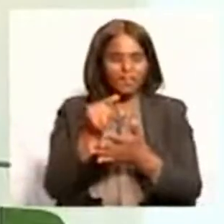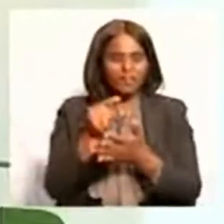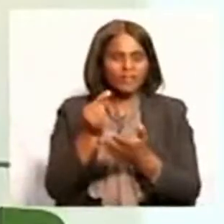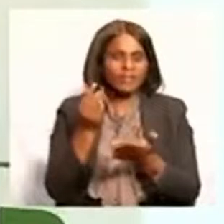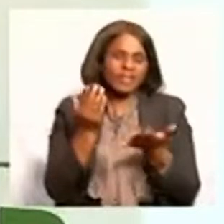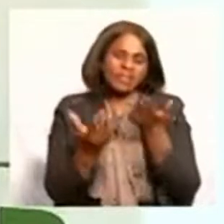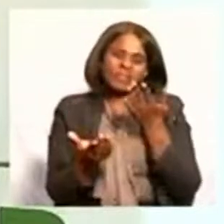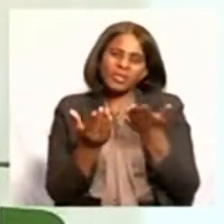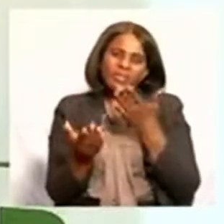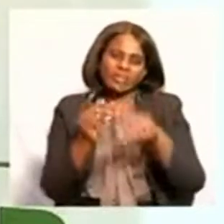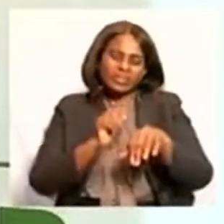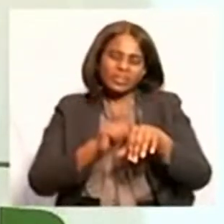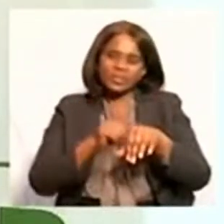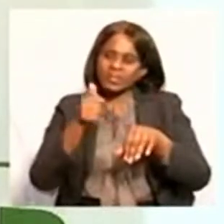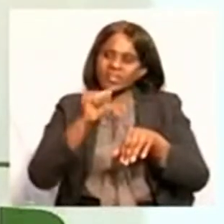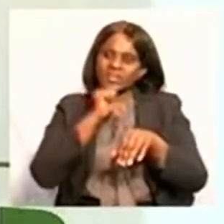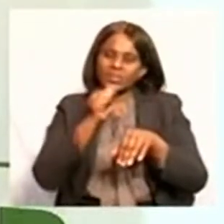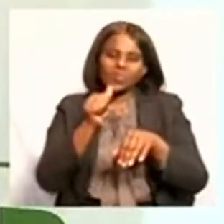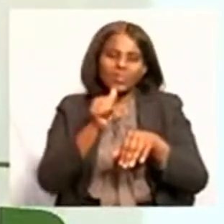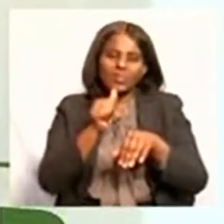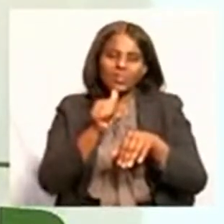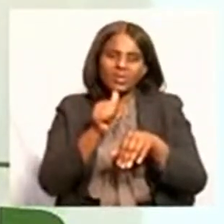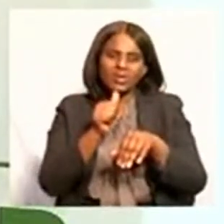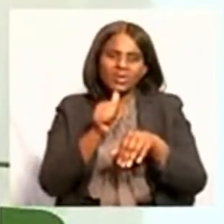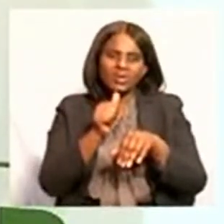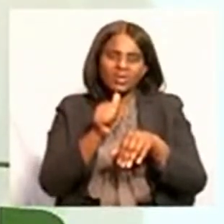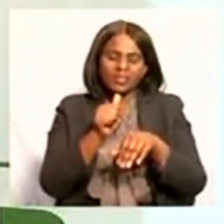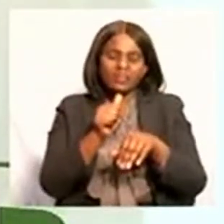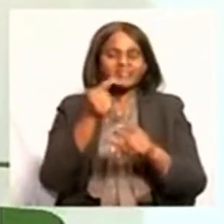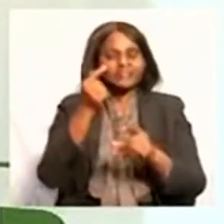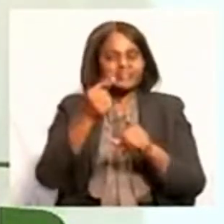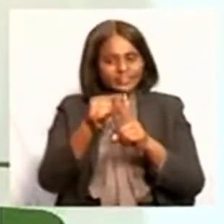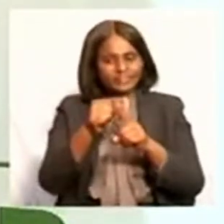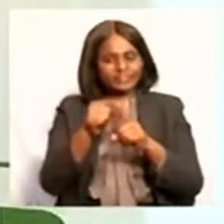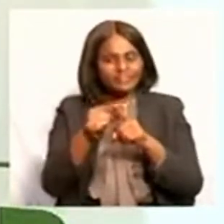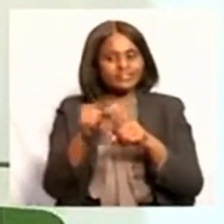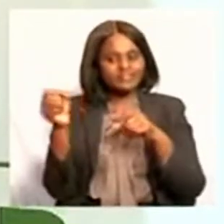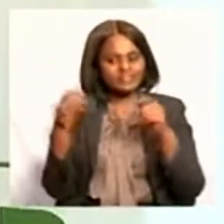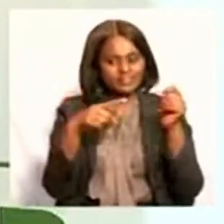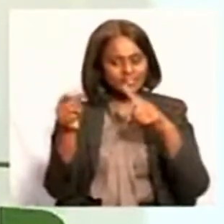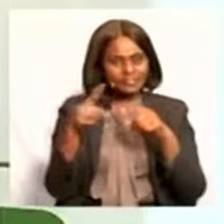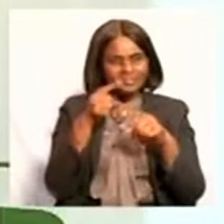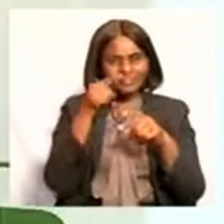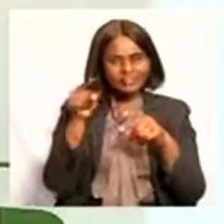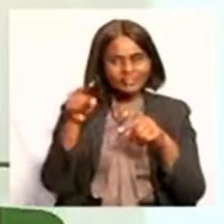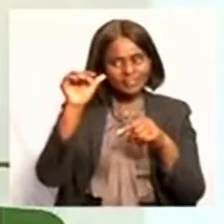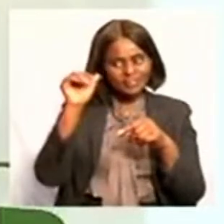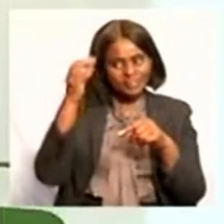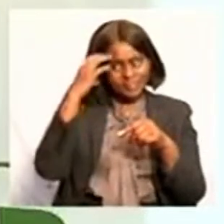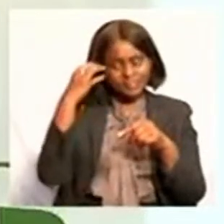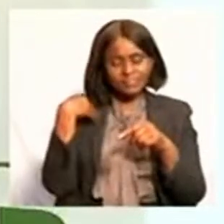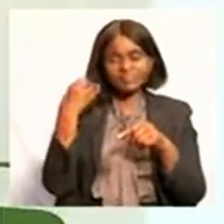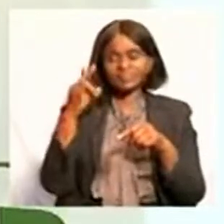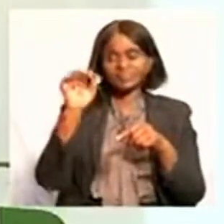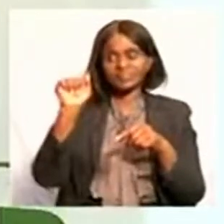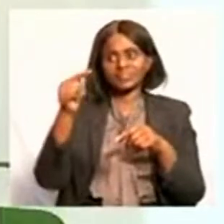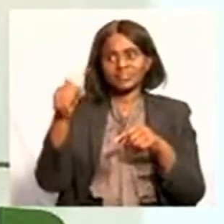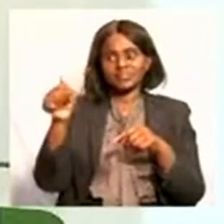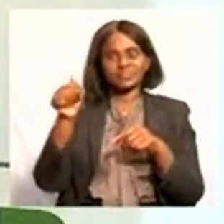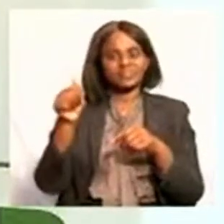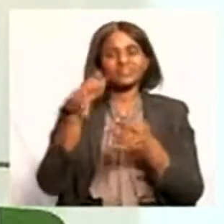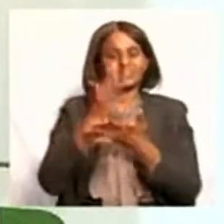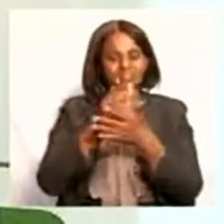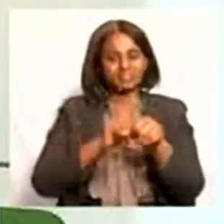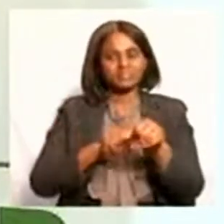maybe at times you do not take, or not take the way he's just put his text, but he says the Office of the Auditor General at times stands down